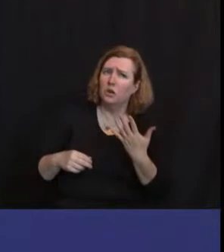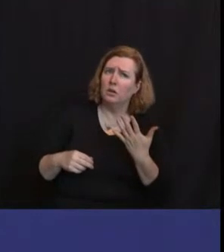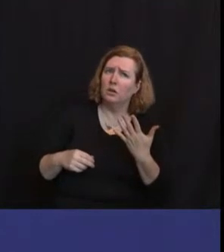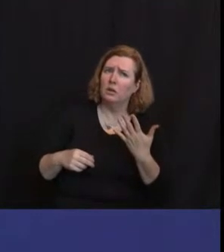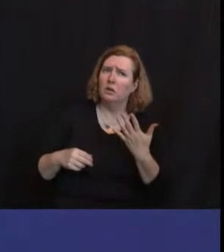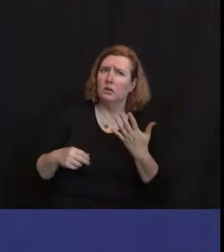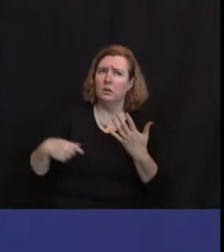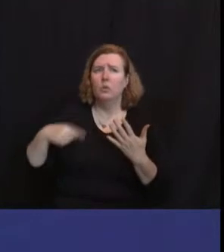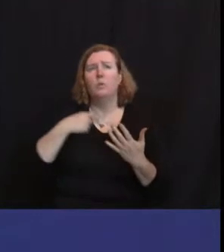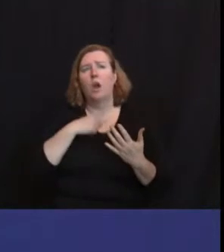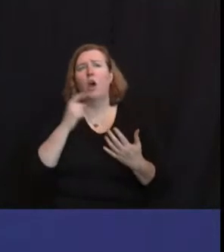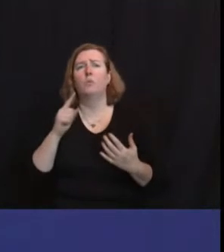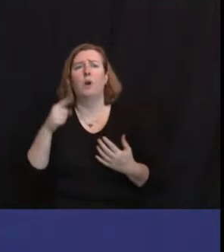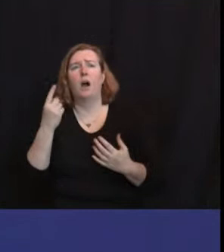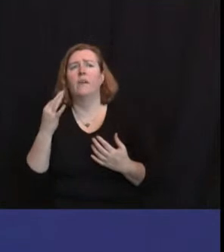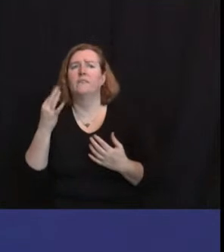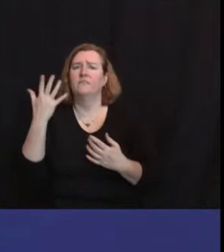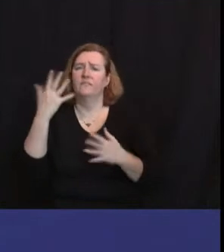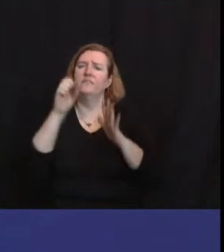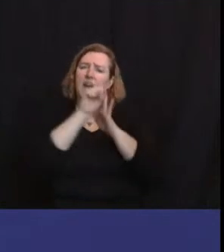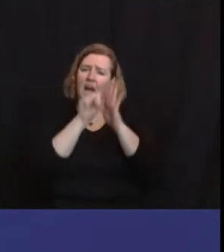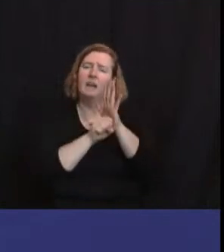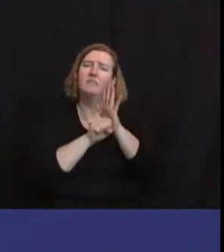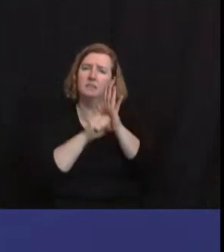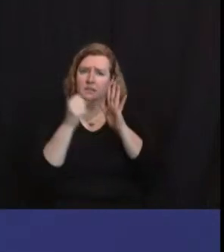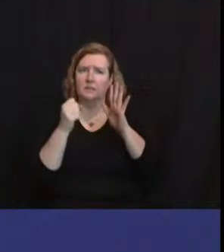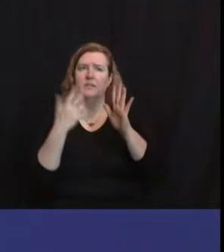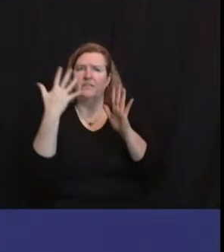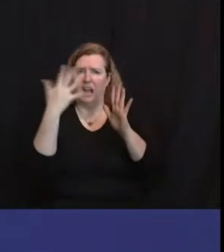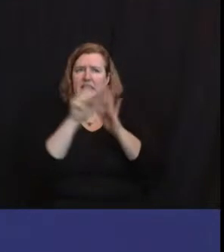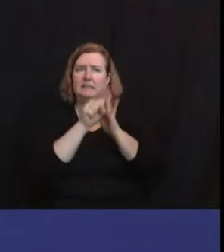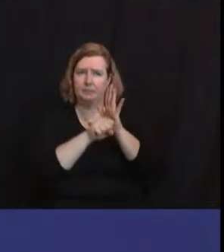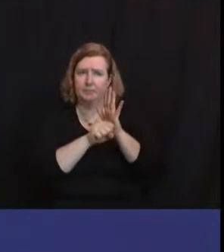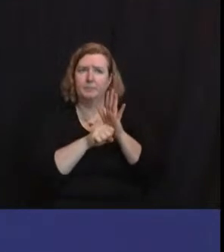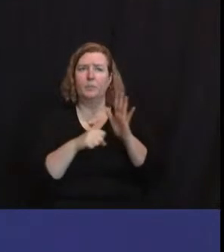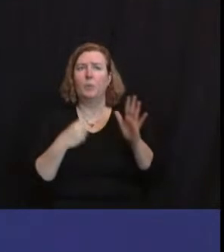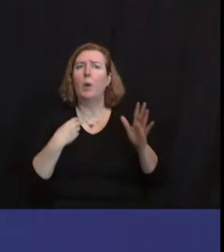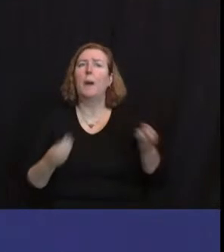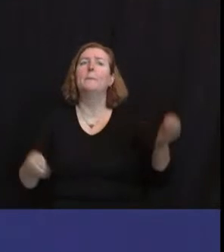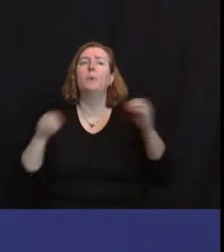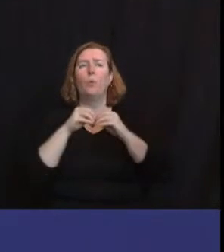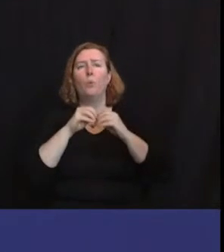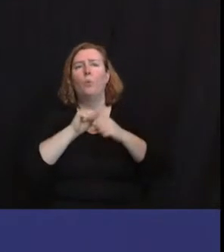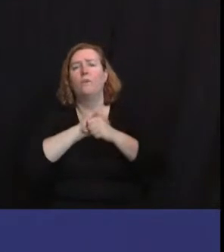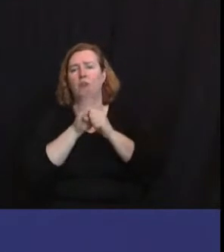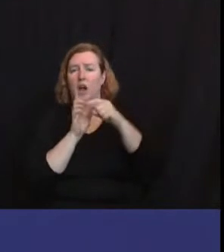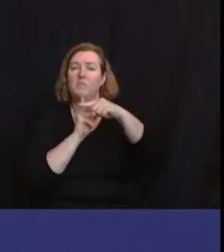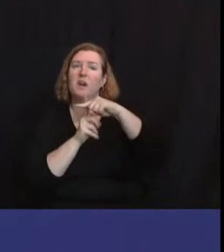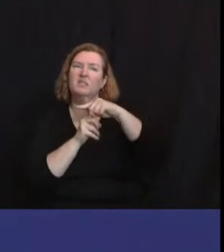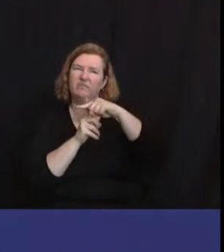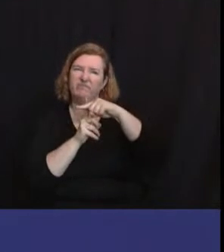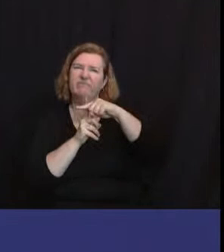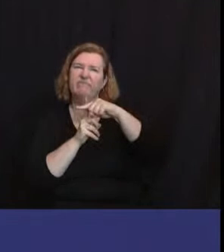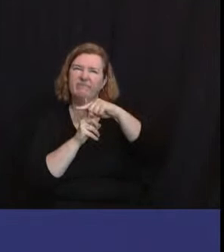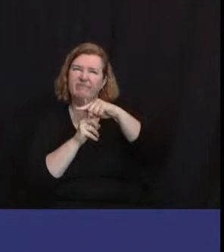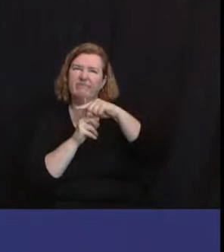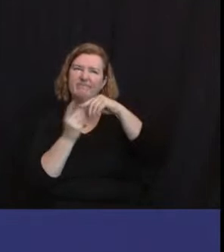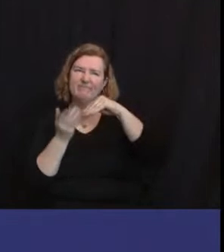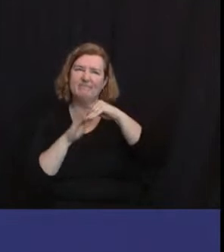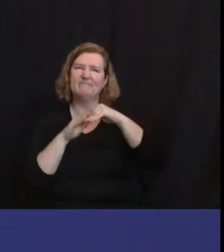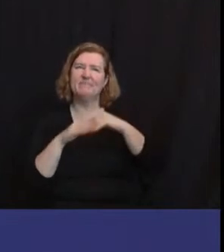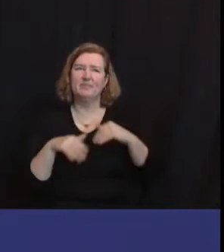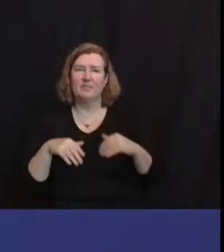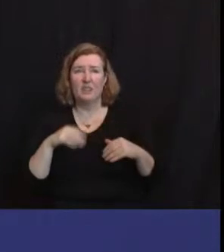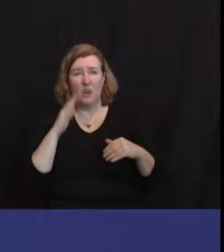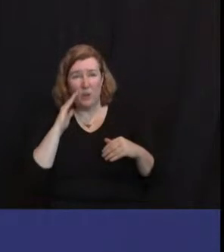cases, epidemiologists are saying that more vaccines should go to areas with the most cases. Will you be asking the White House